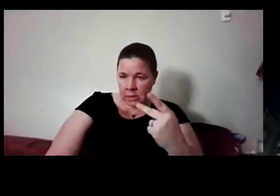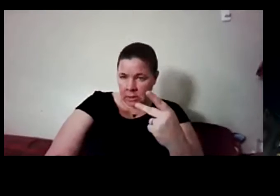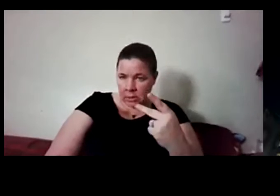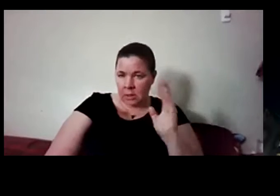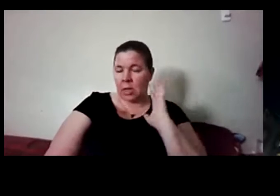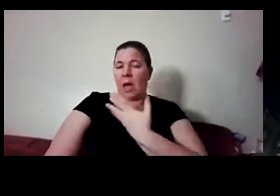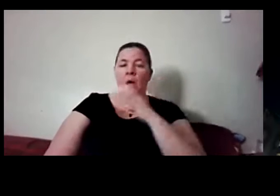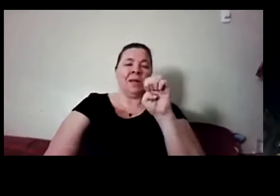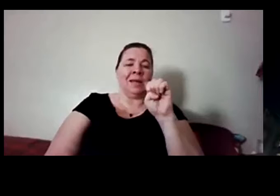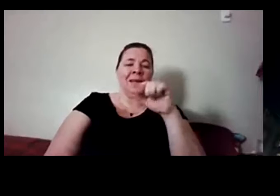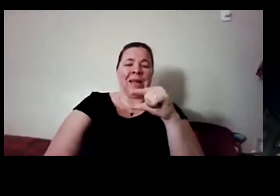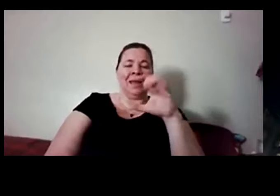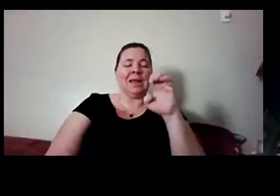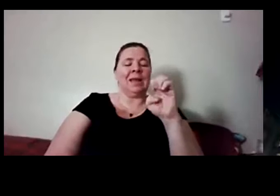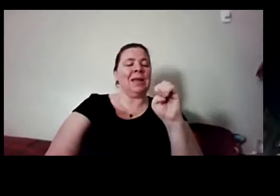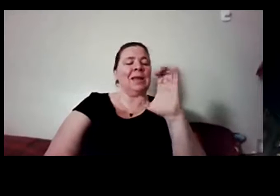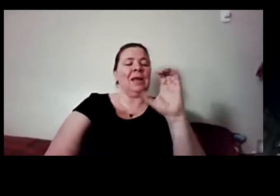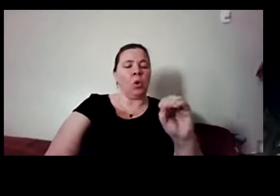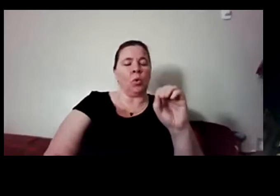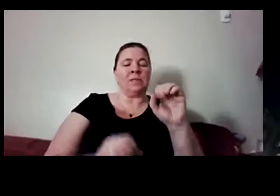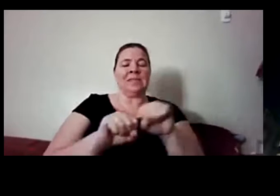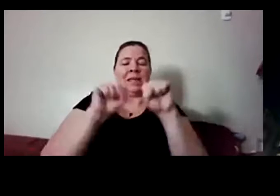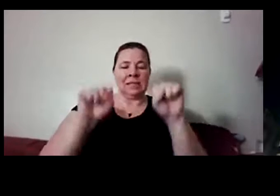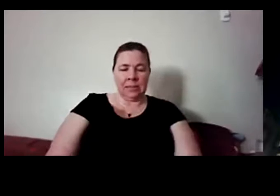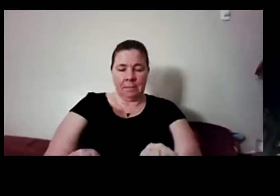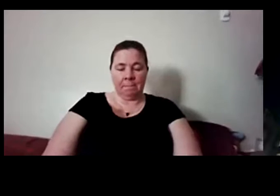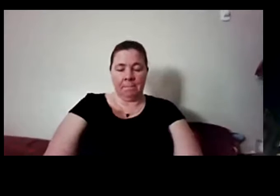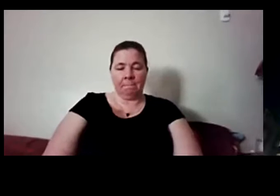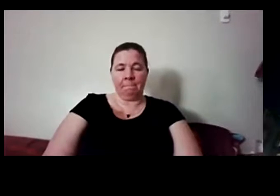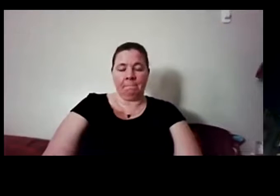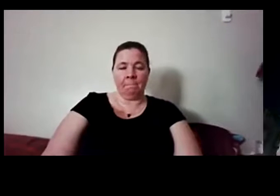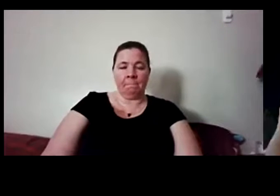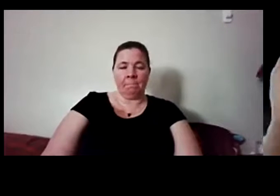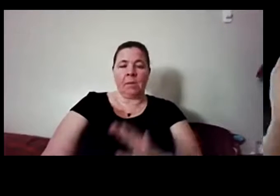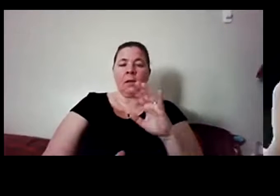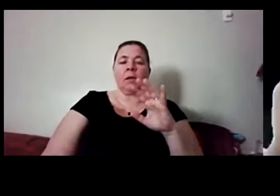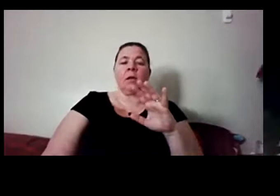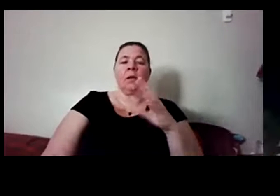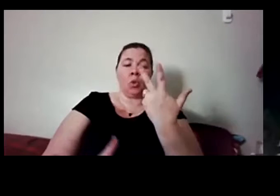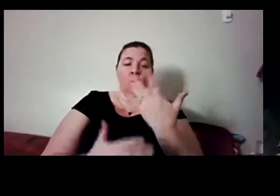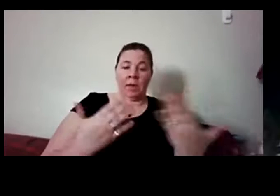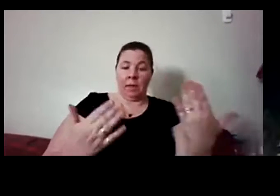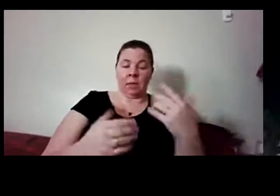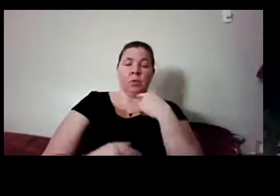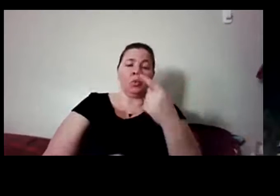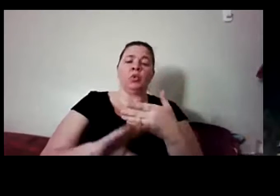our ecosystem, the proprietary system. Okay. Now, 3 things I told you guys earlier in the